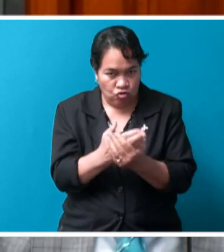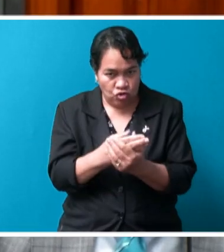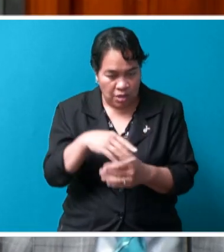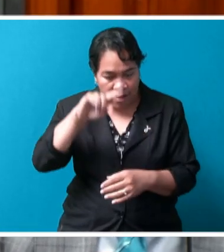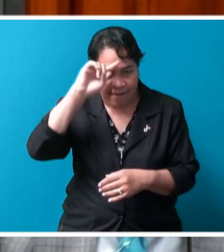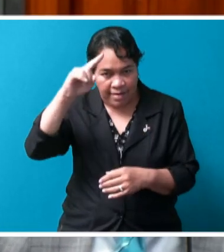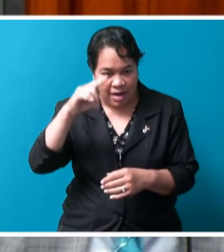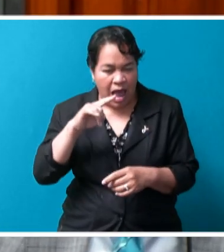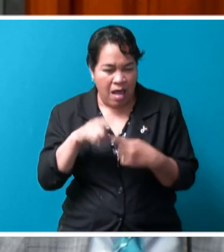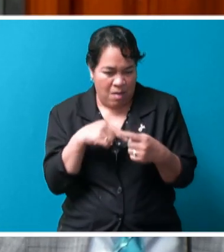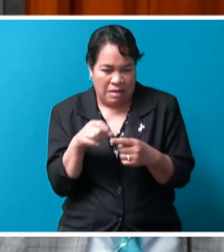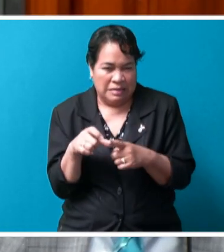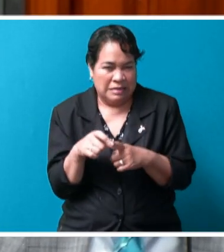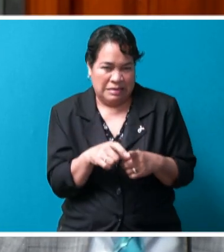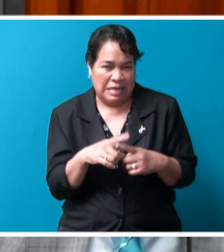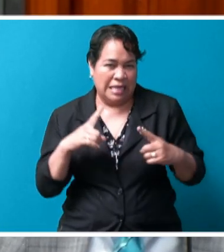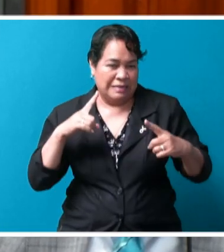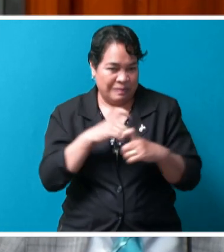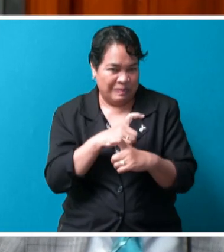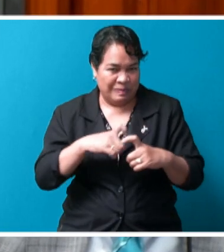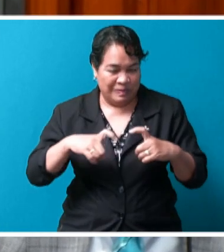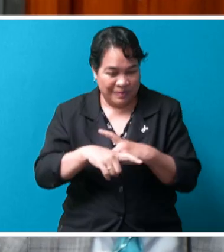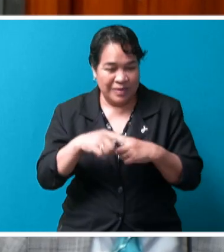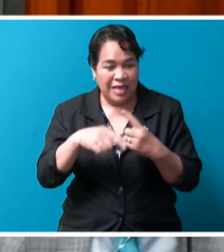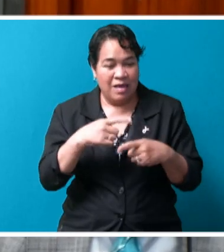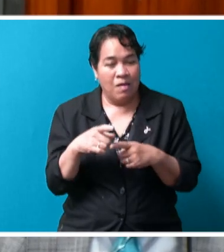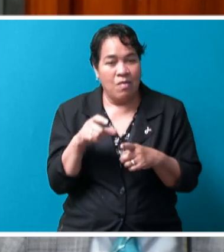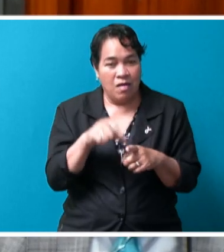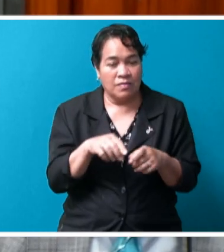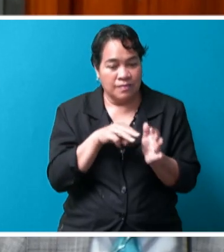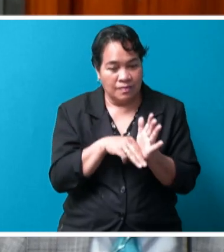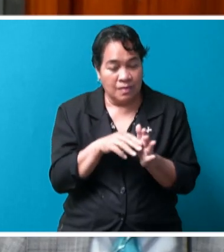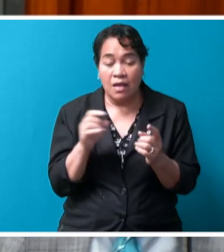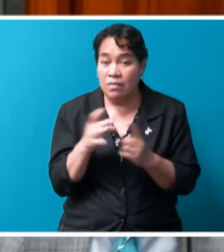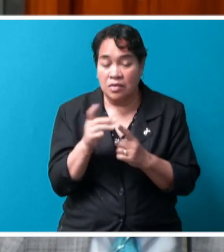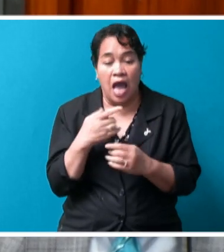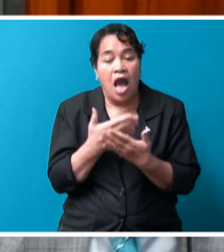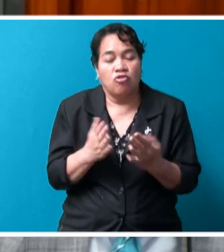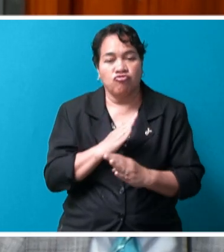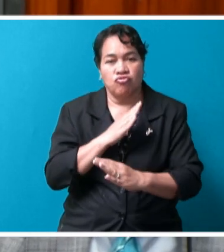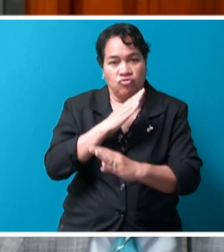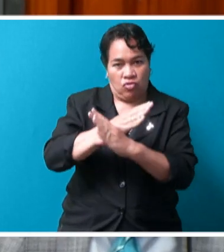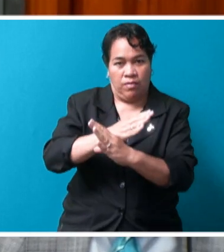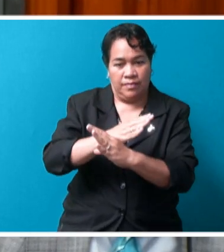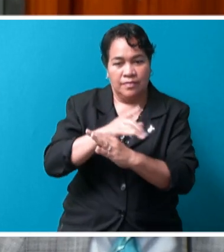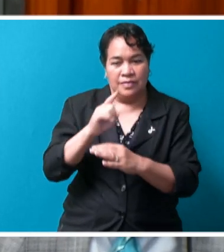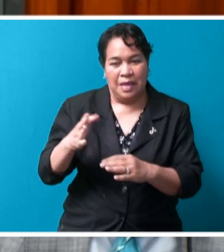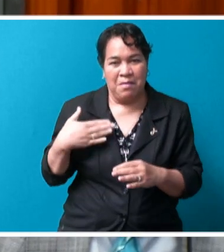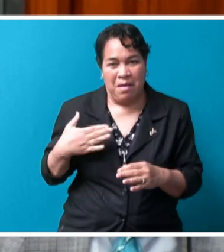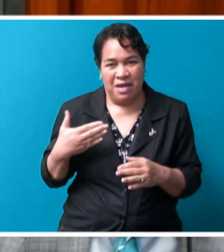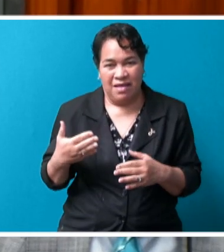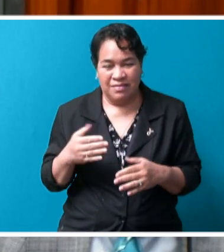HIV and the importance of prevention and public health awareness. Mr. Speaker, sir, HIV education